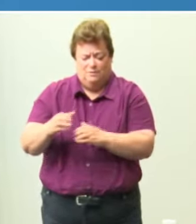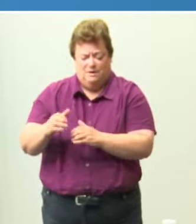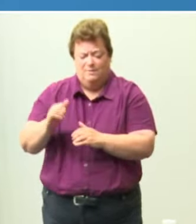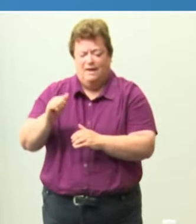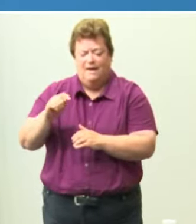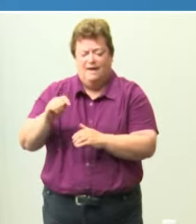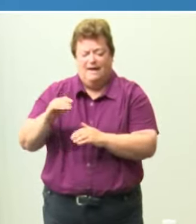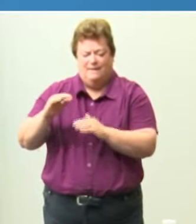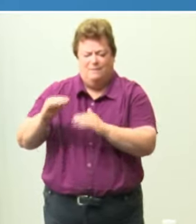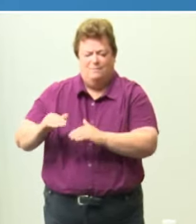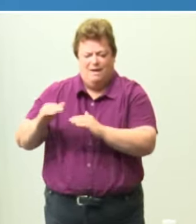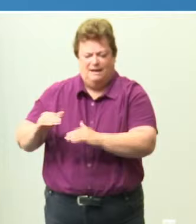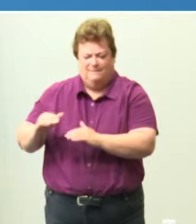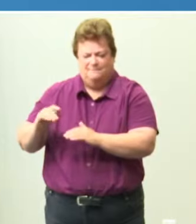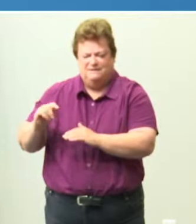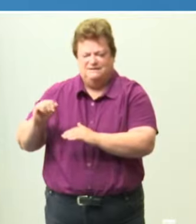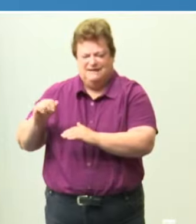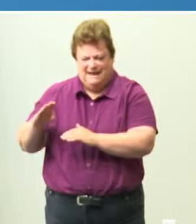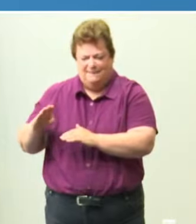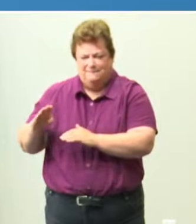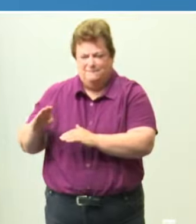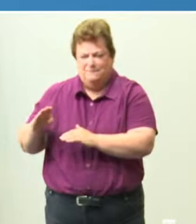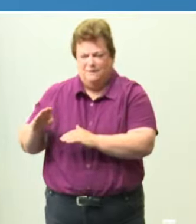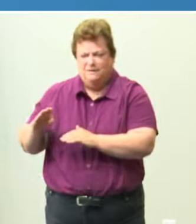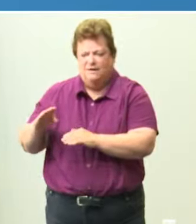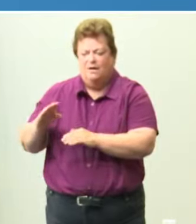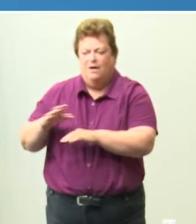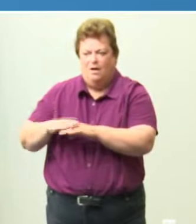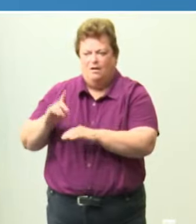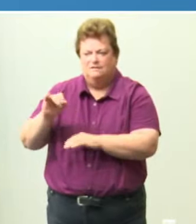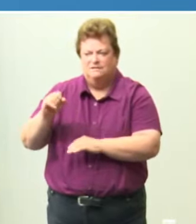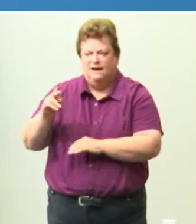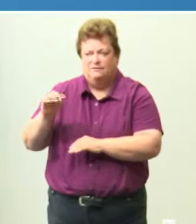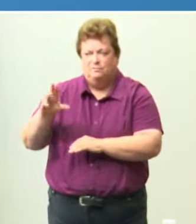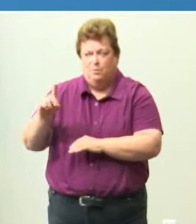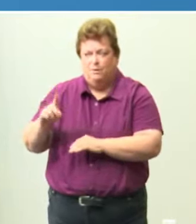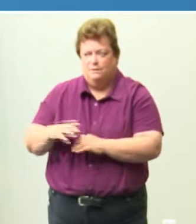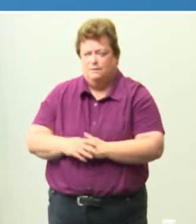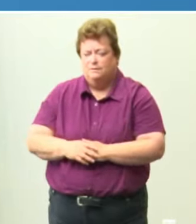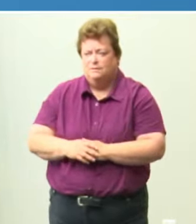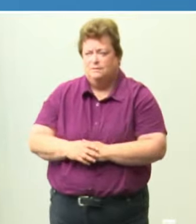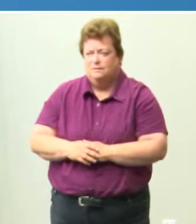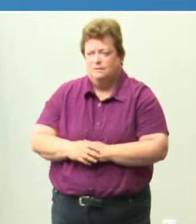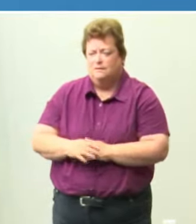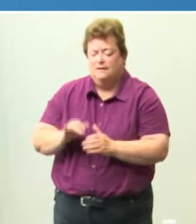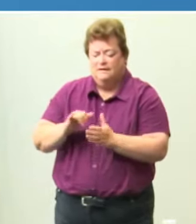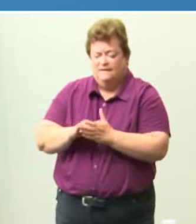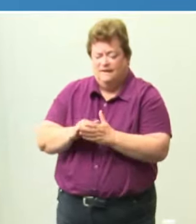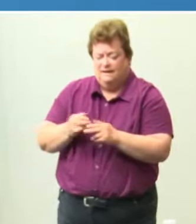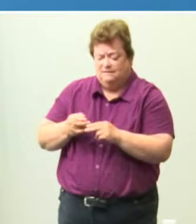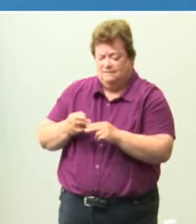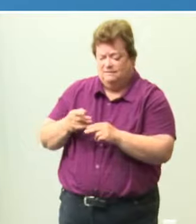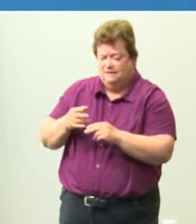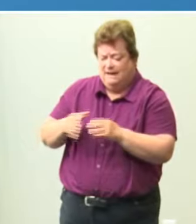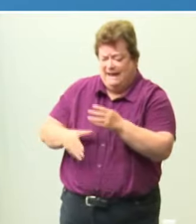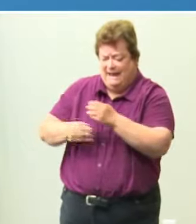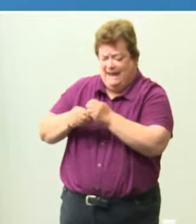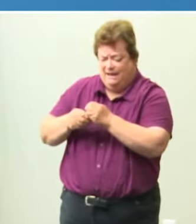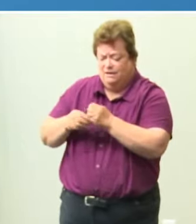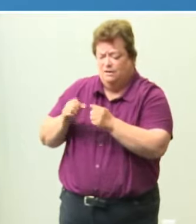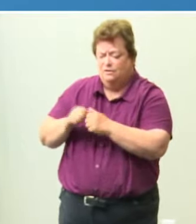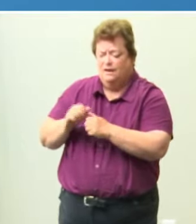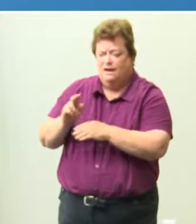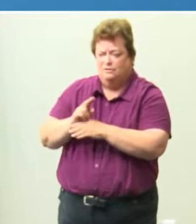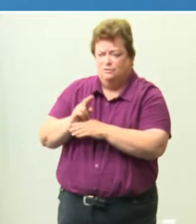of the bottom tabs in the dashboard. In this enhancement, you can use the slider on the